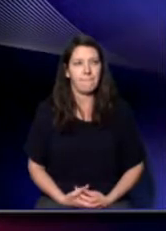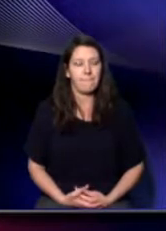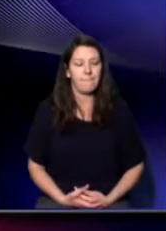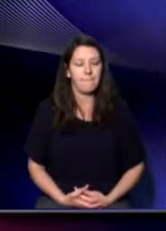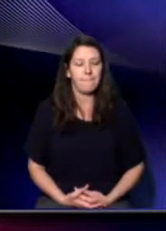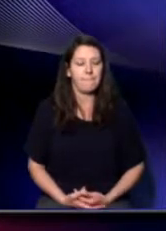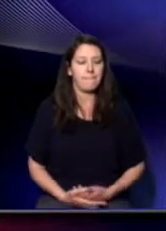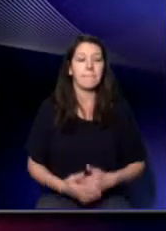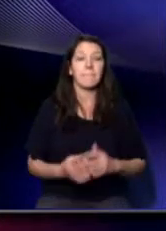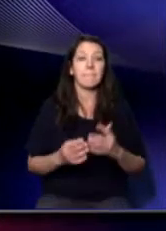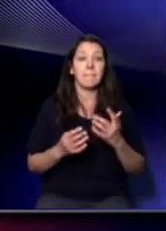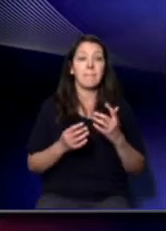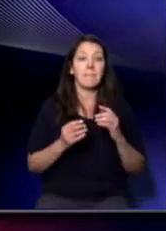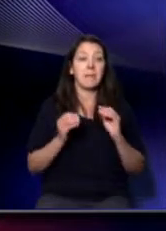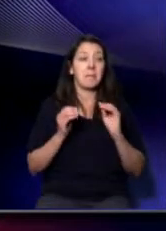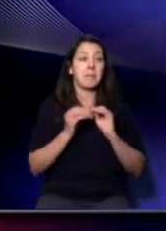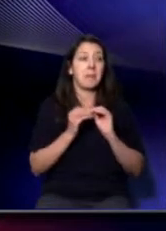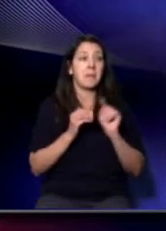Any other comments?